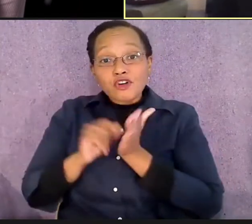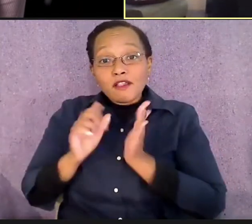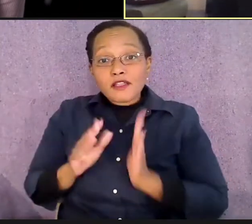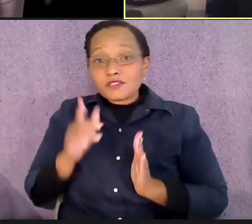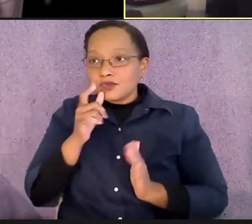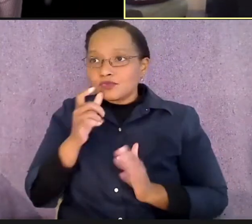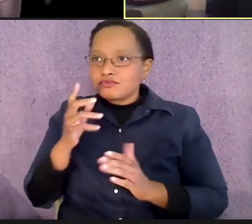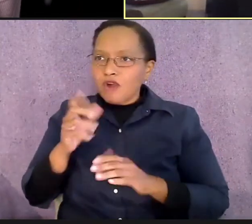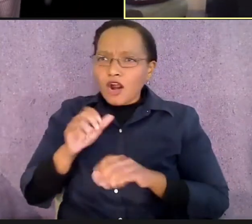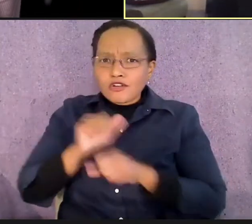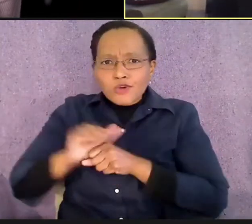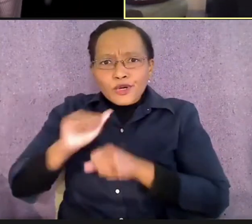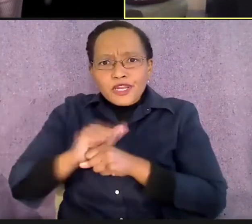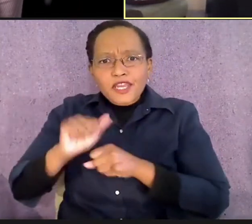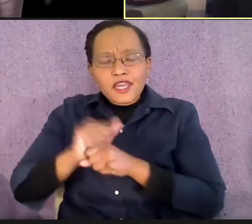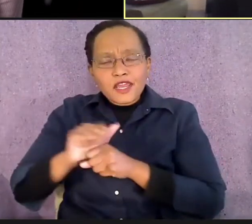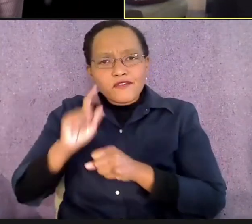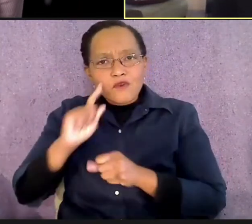think,